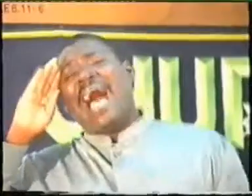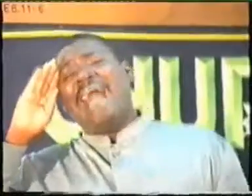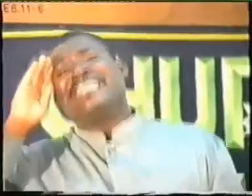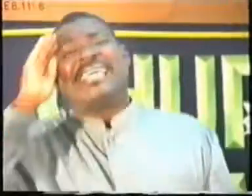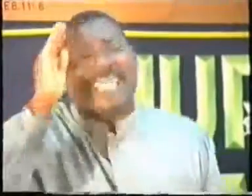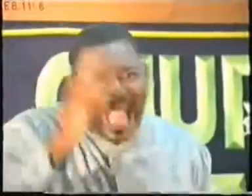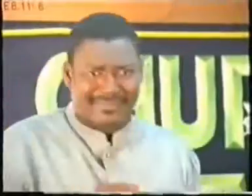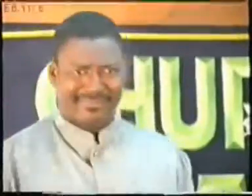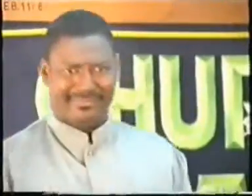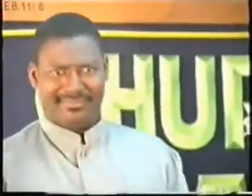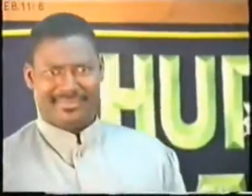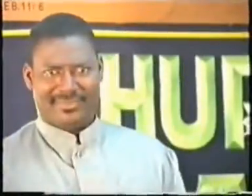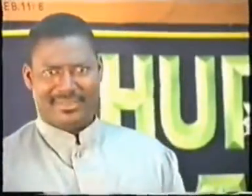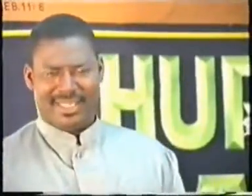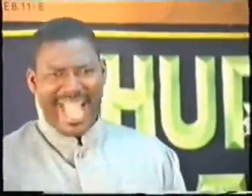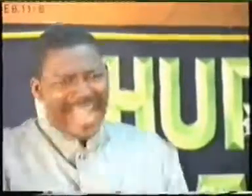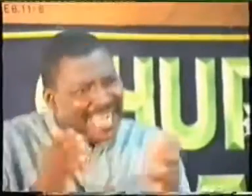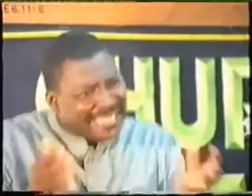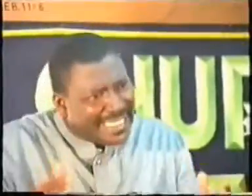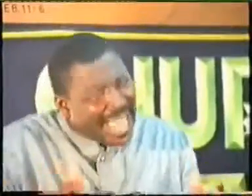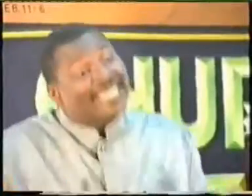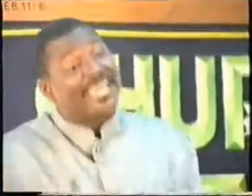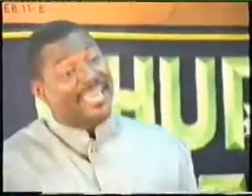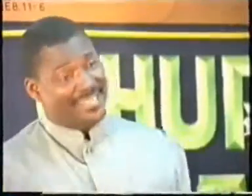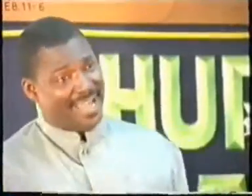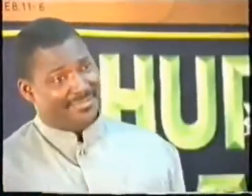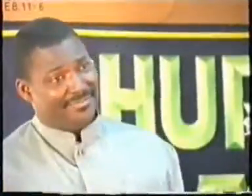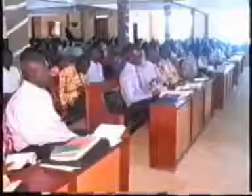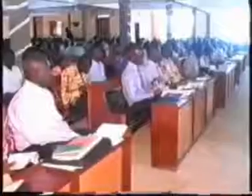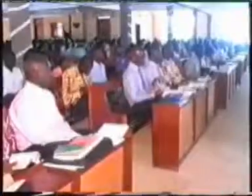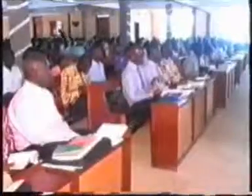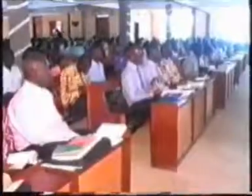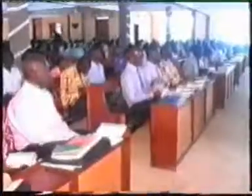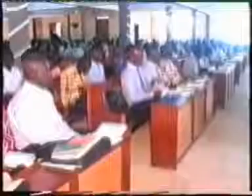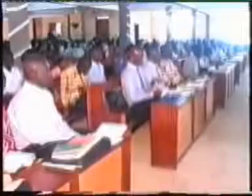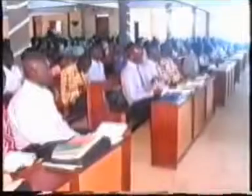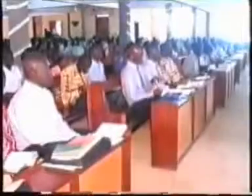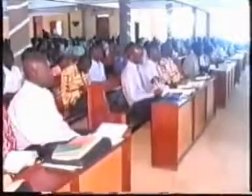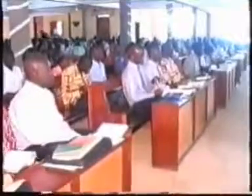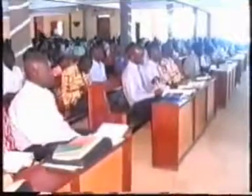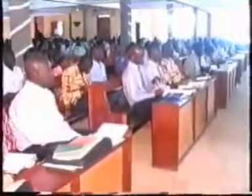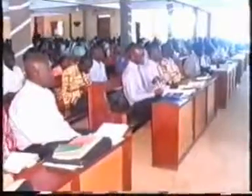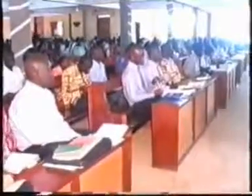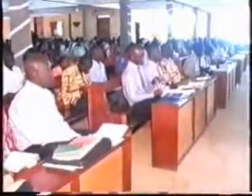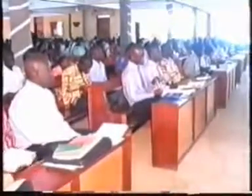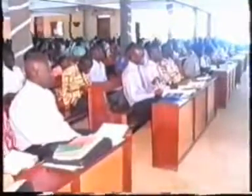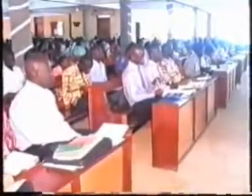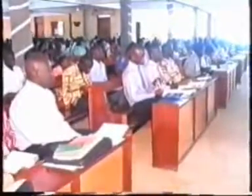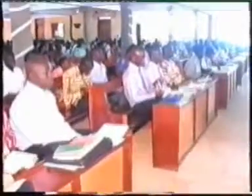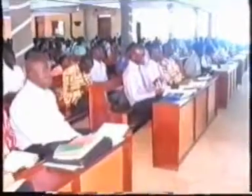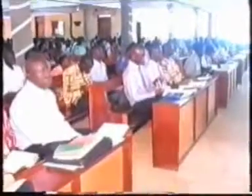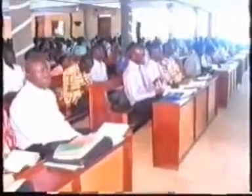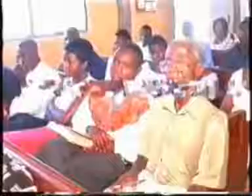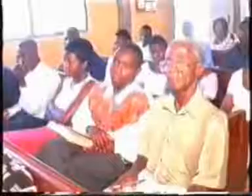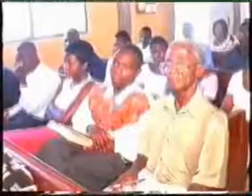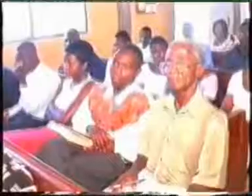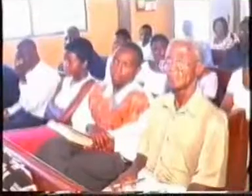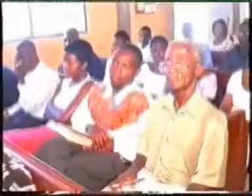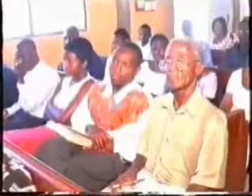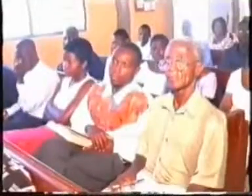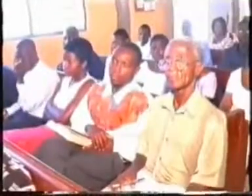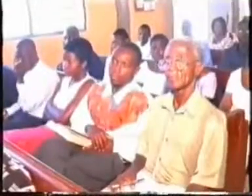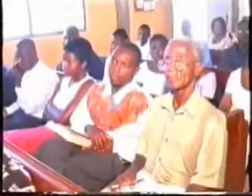nyina ye sika adenti ene sesa yesa enti akwa asoro ejuada collection ebrada